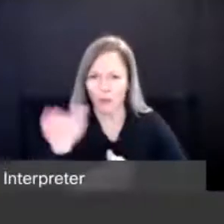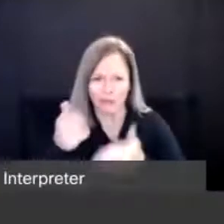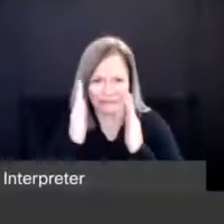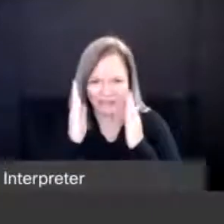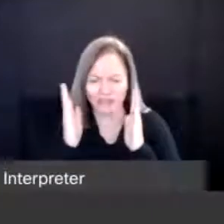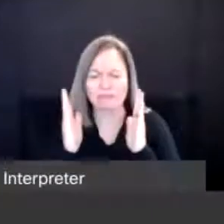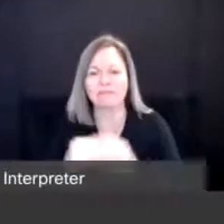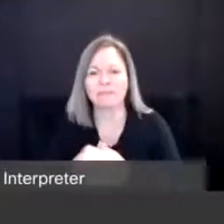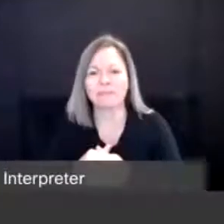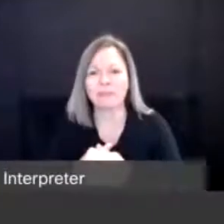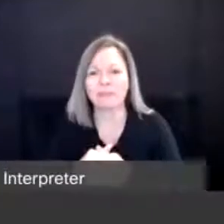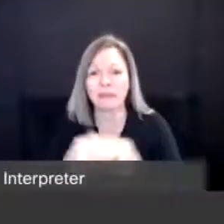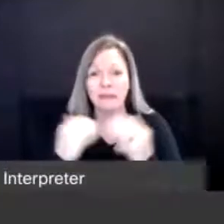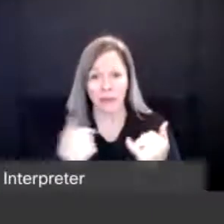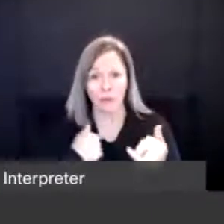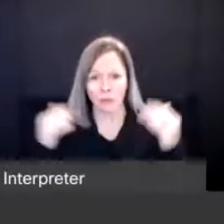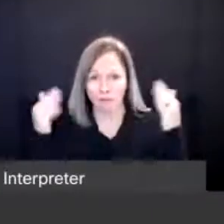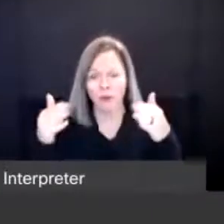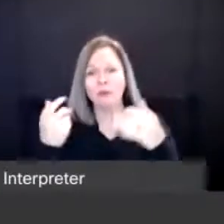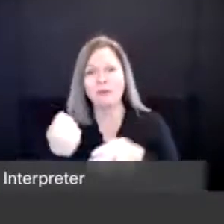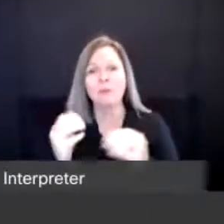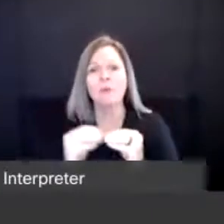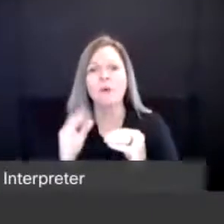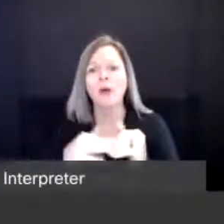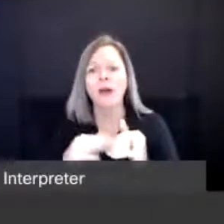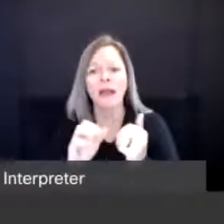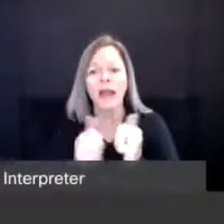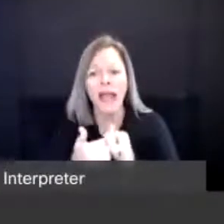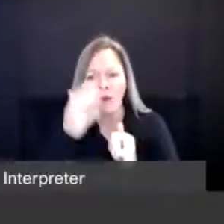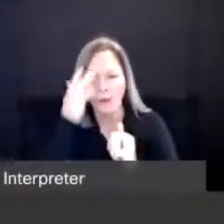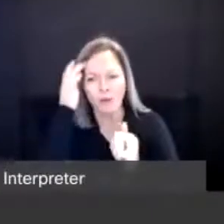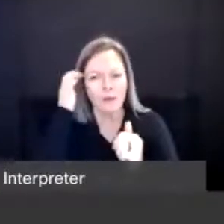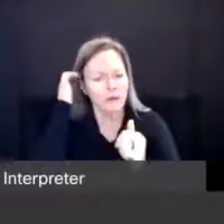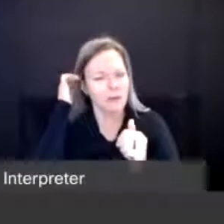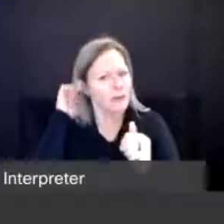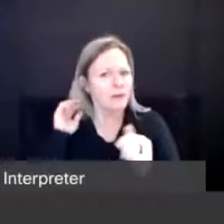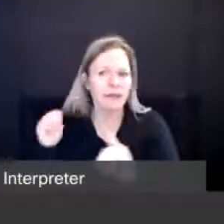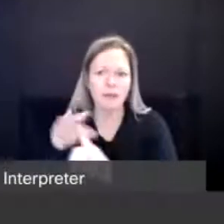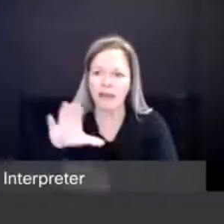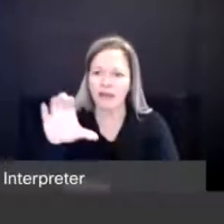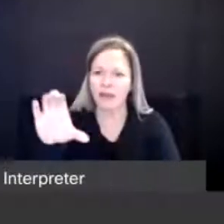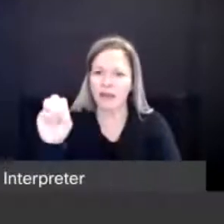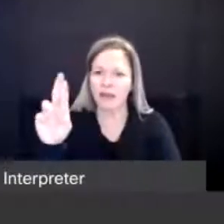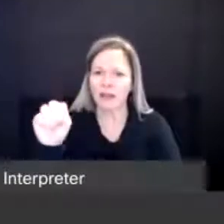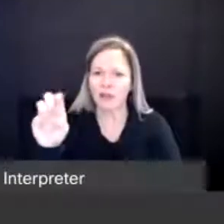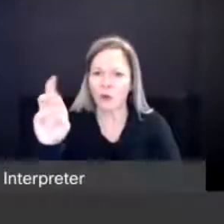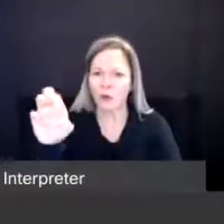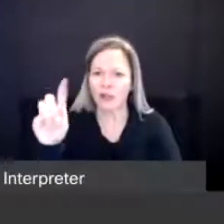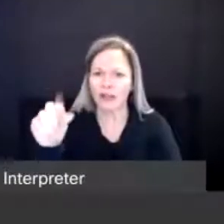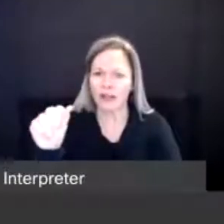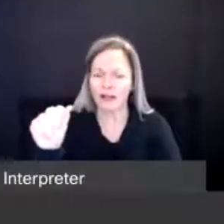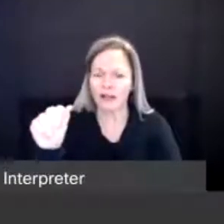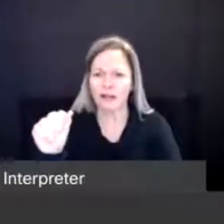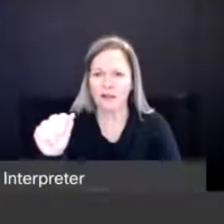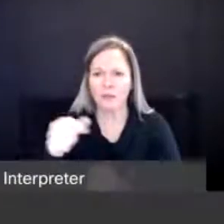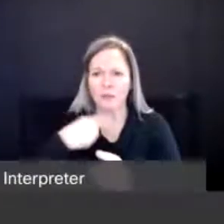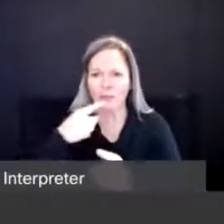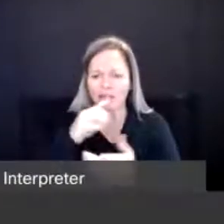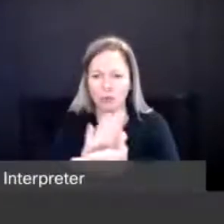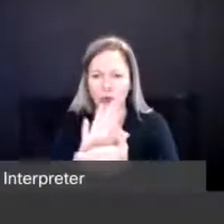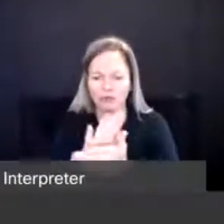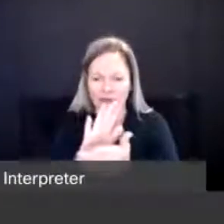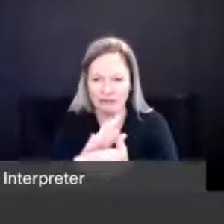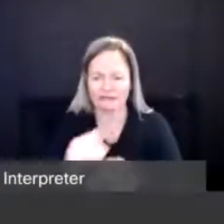And I'm going to focus a little bit more on how this impacts Concordia Public Schools individually. Again, my name is Quentin Brees, Superintendent of